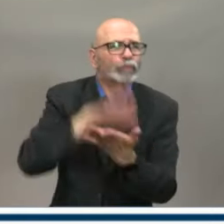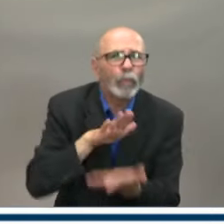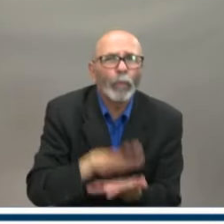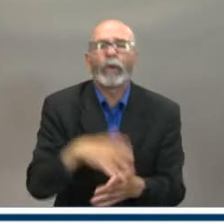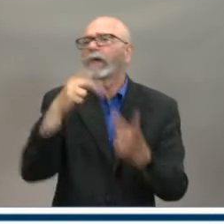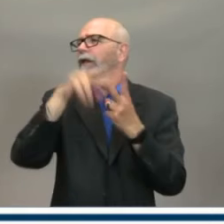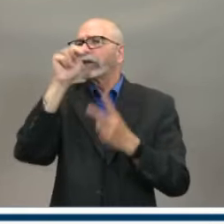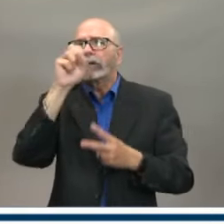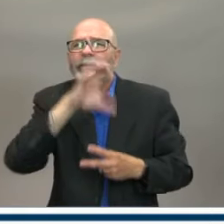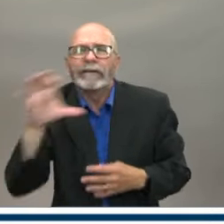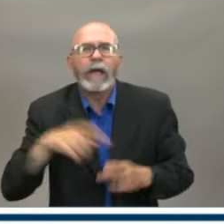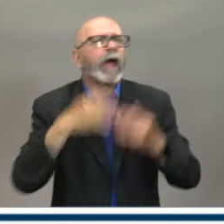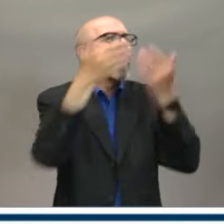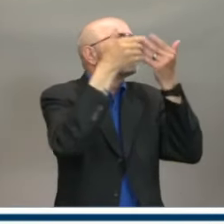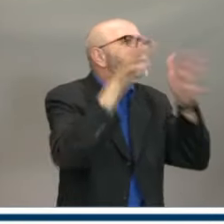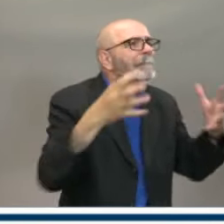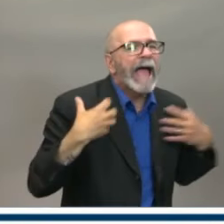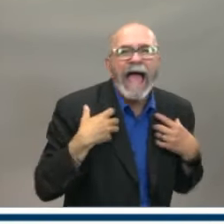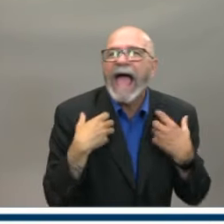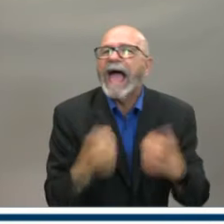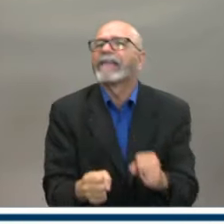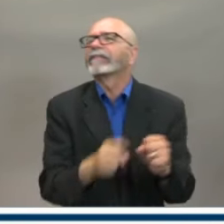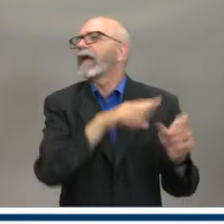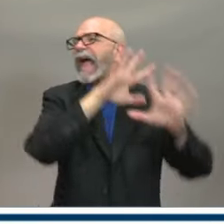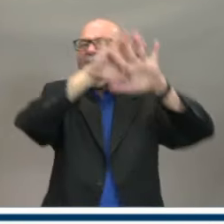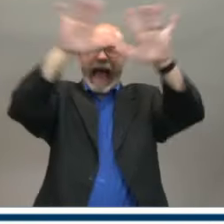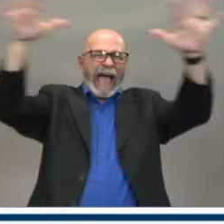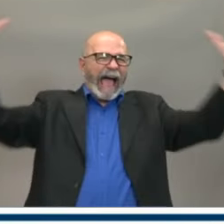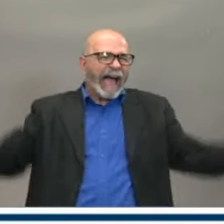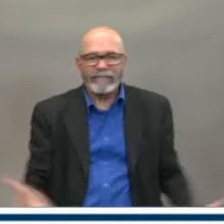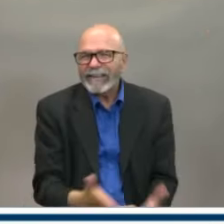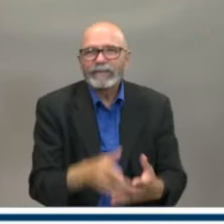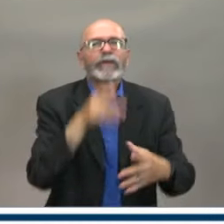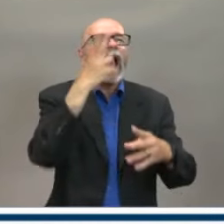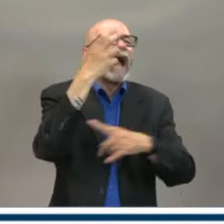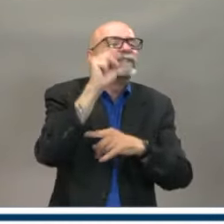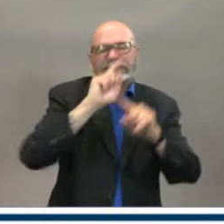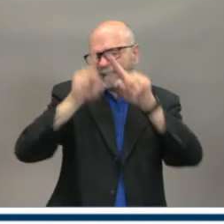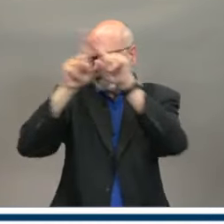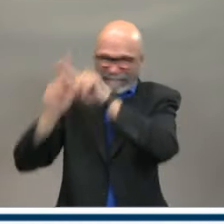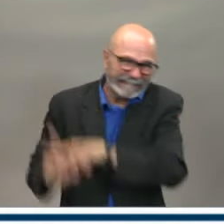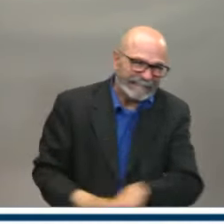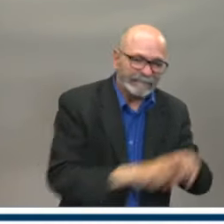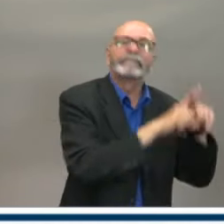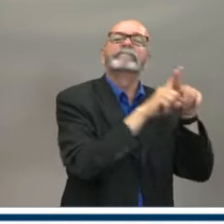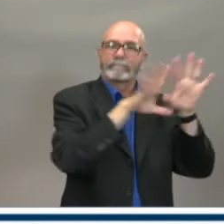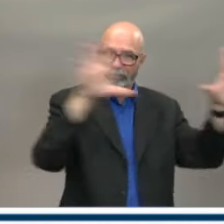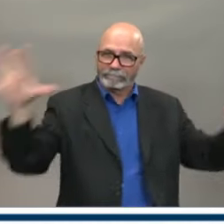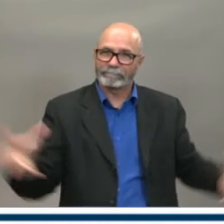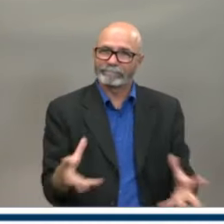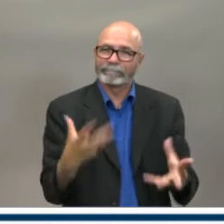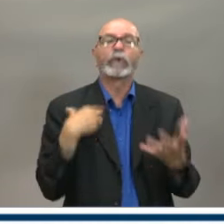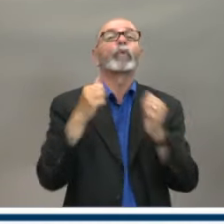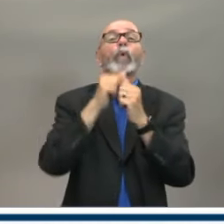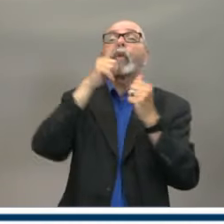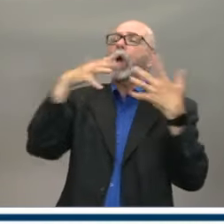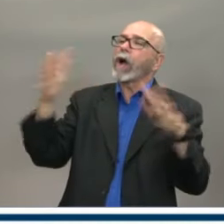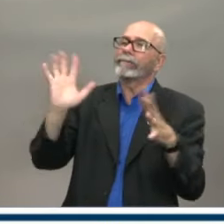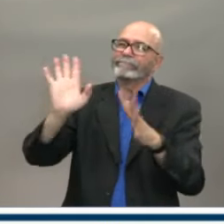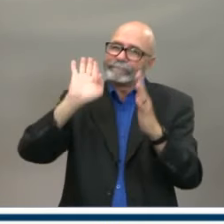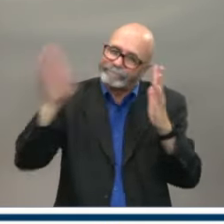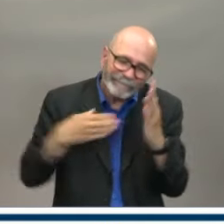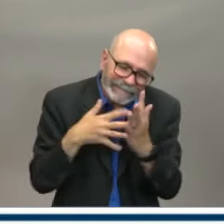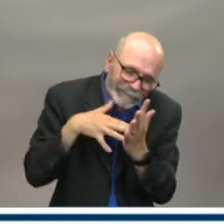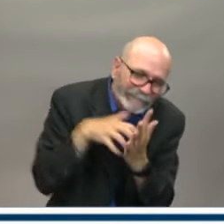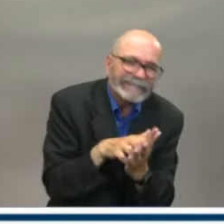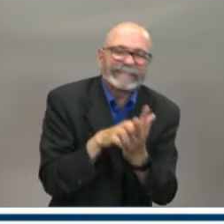health, at post-secondary institutions and other places, often with our most vulnerable, and their contributions to the